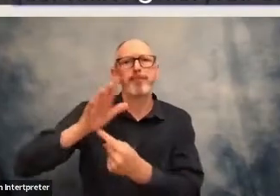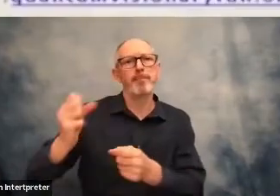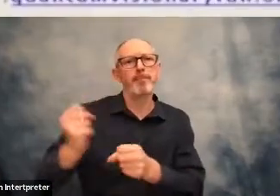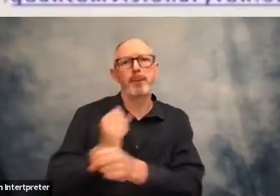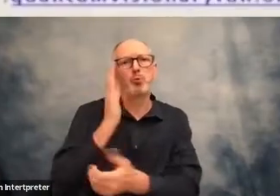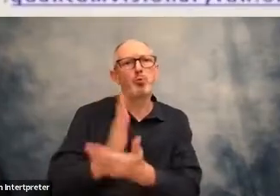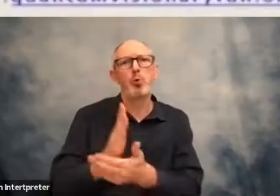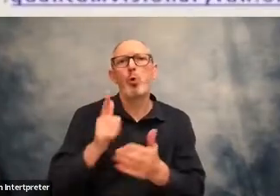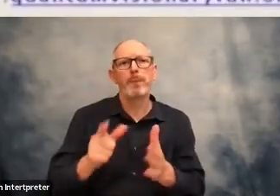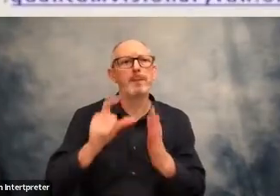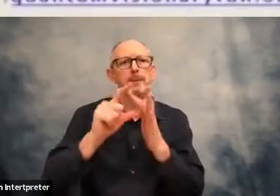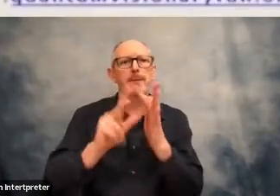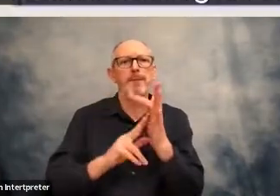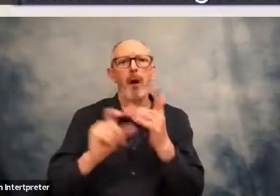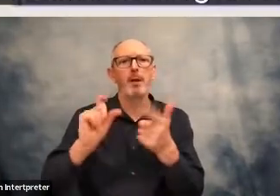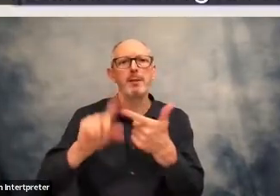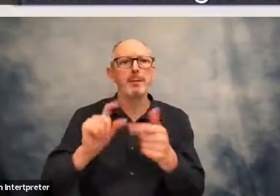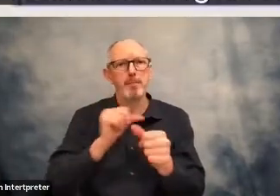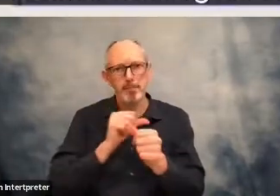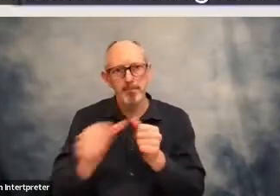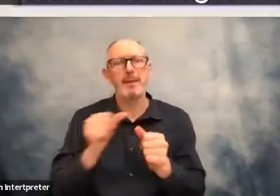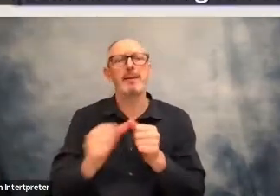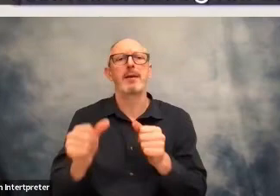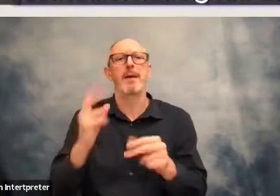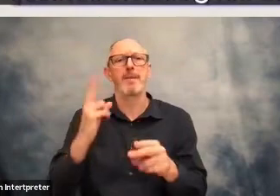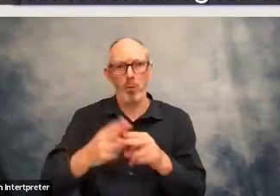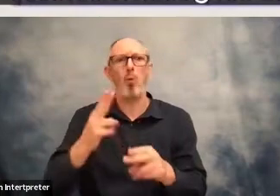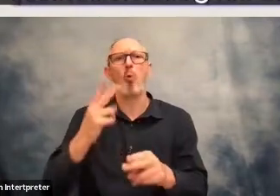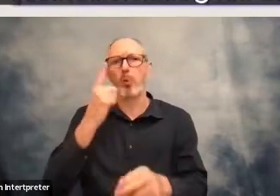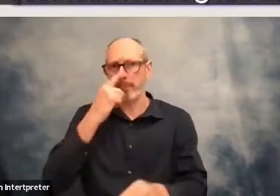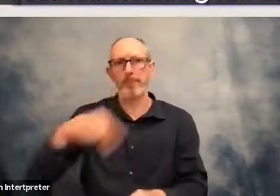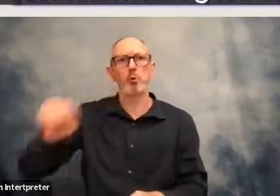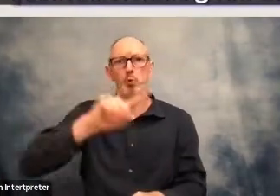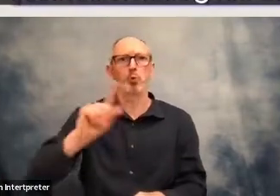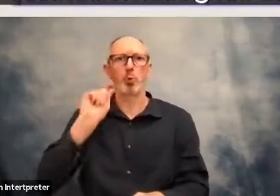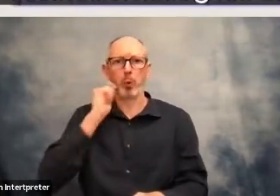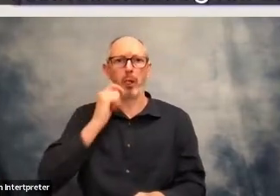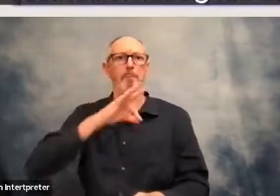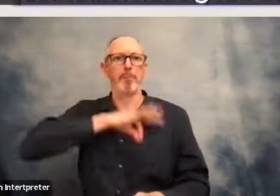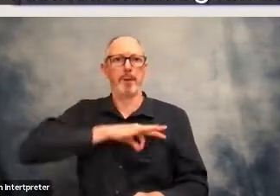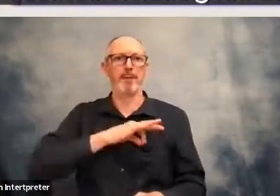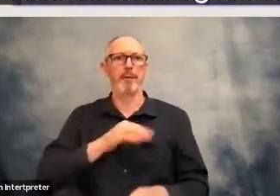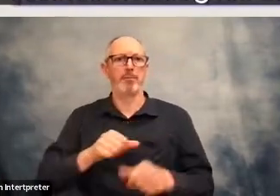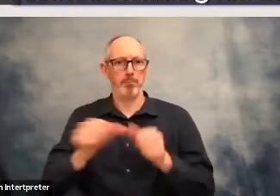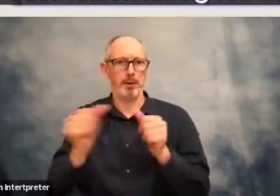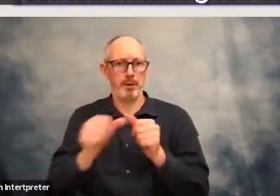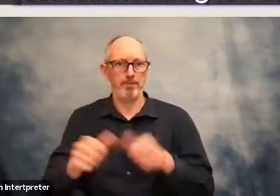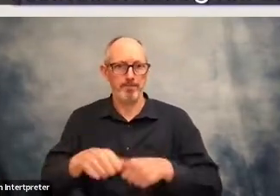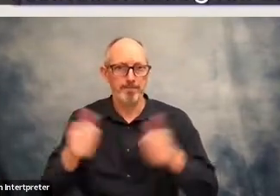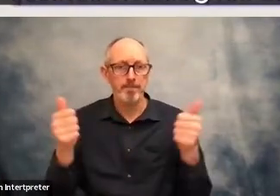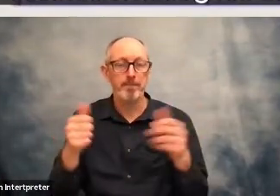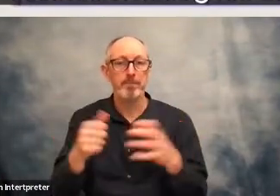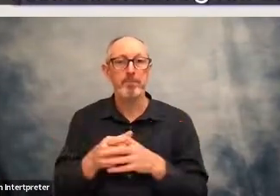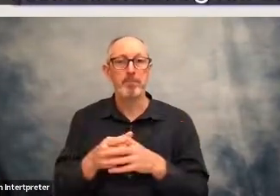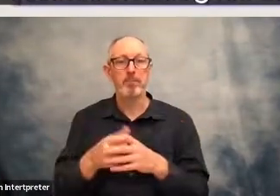effective to the people who need it the most. Your support will help move this life-saving innovation